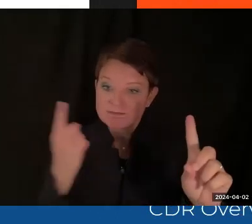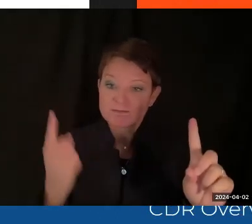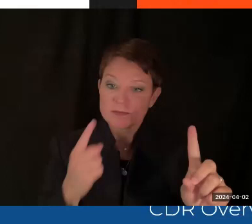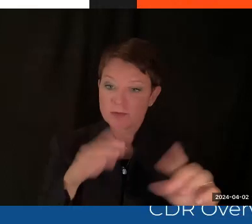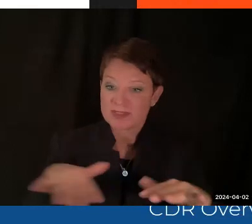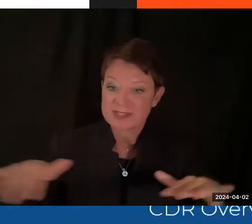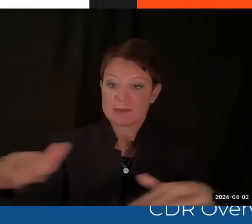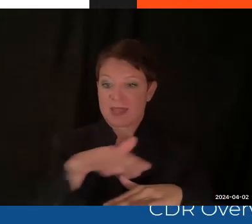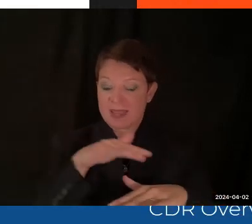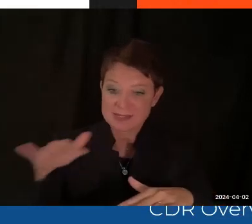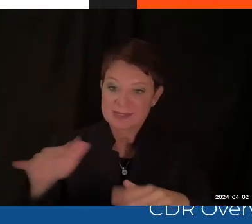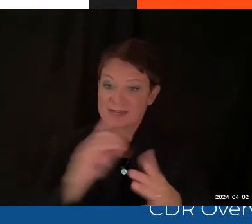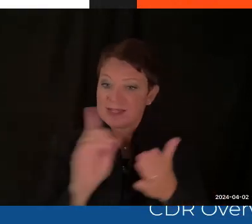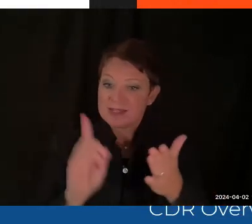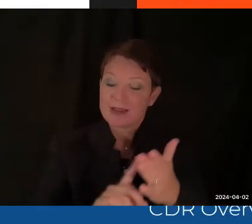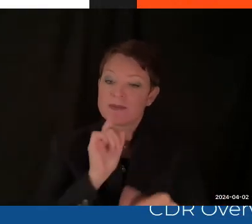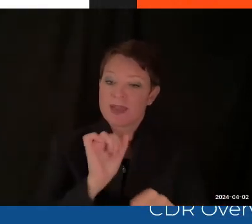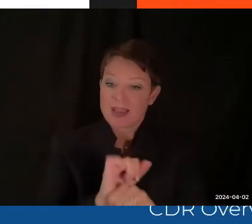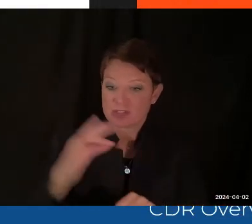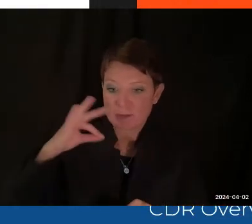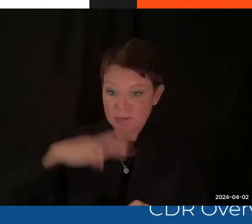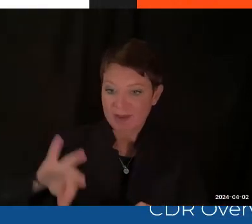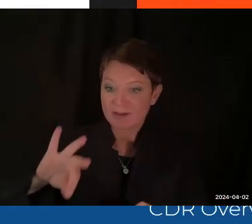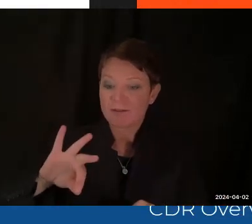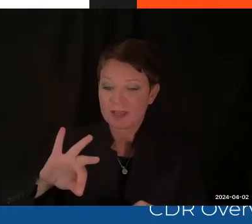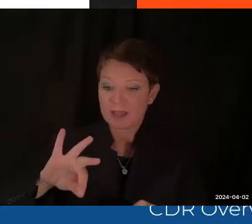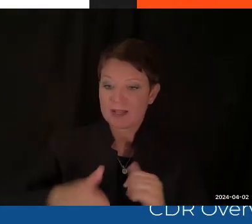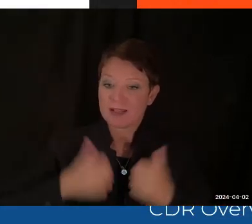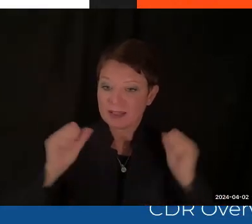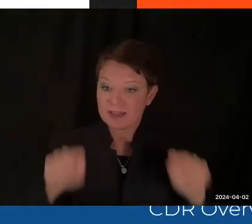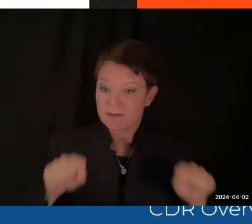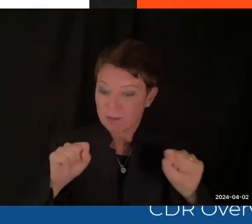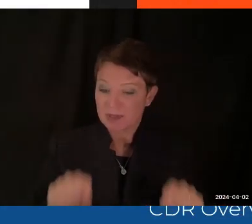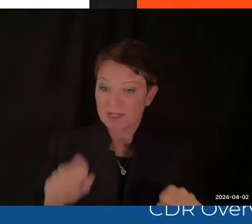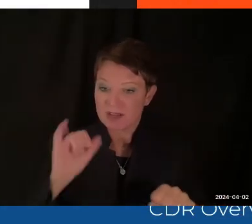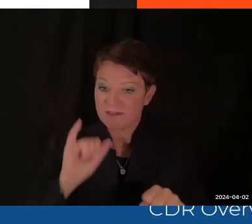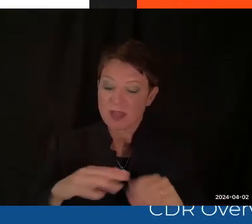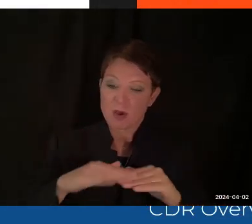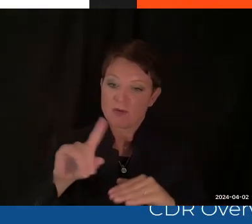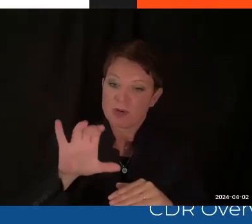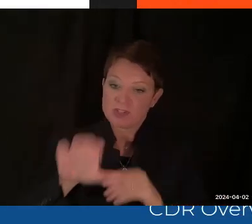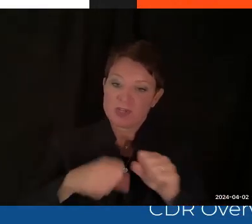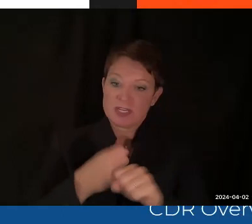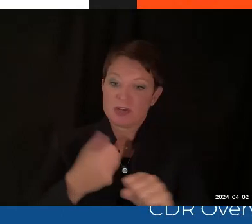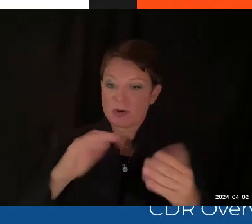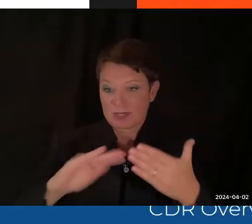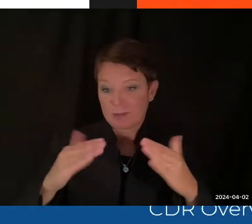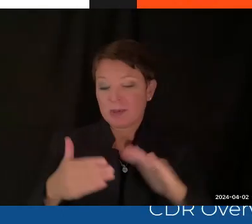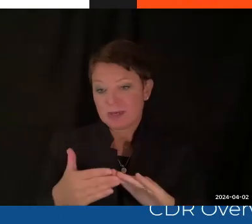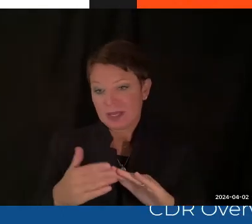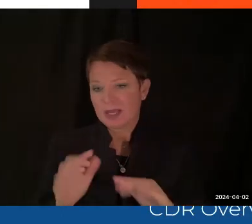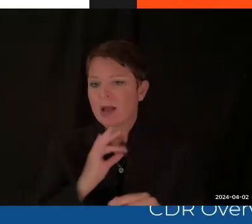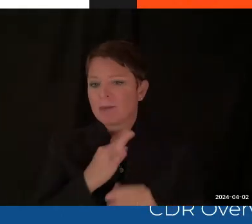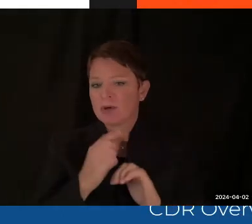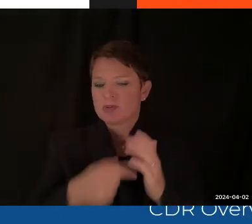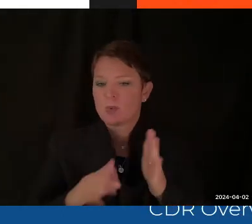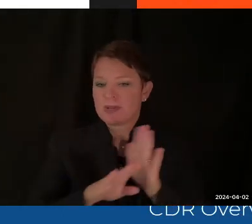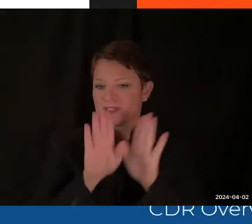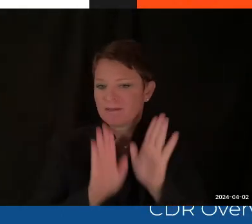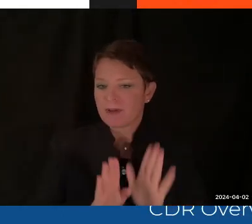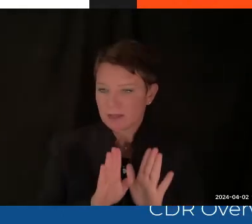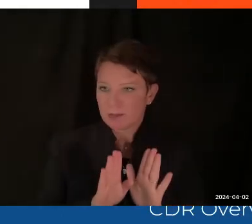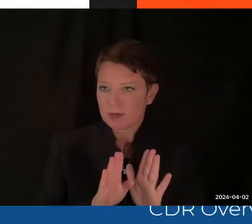space, shared designs that would actually benefit the livability of this over 100-year-old community. And I'm curious what